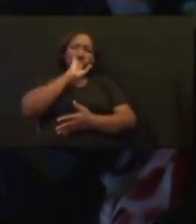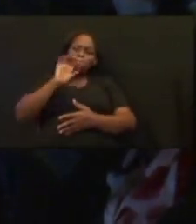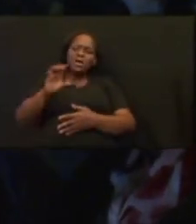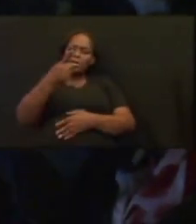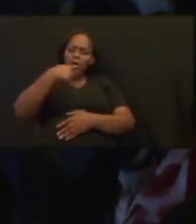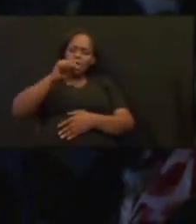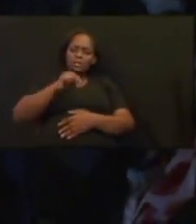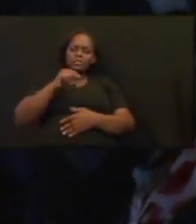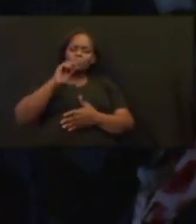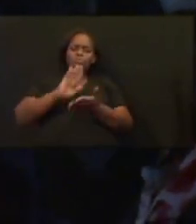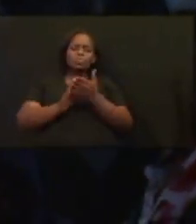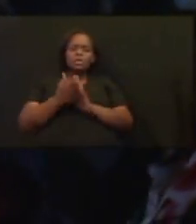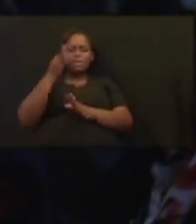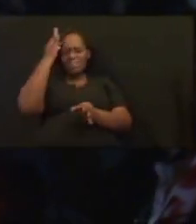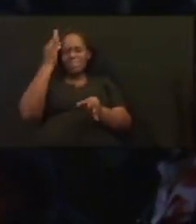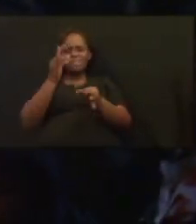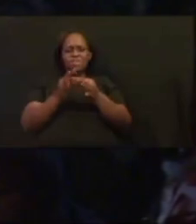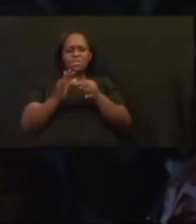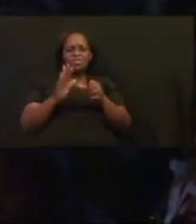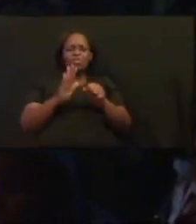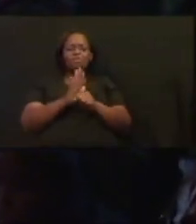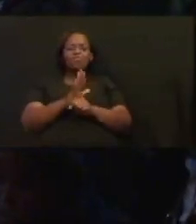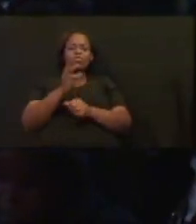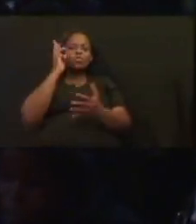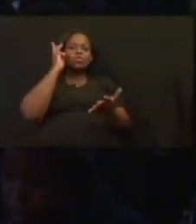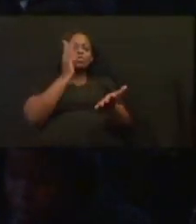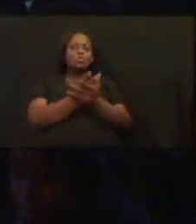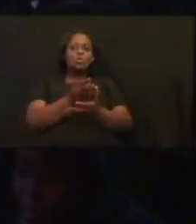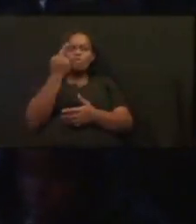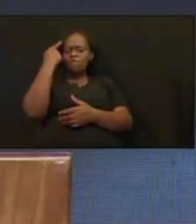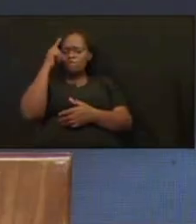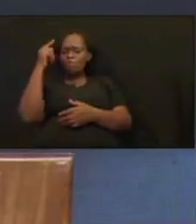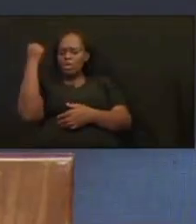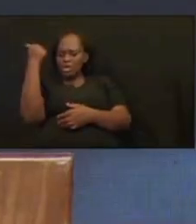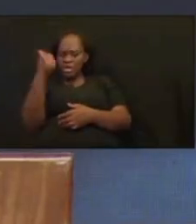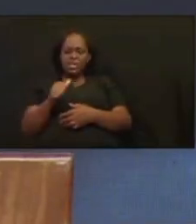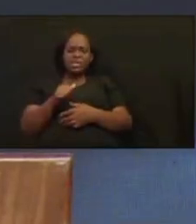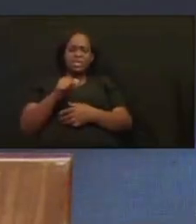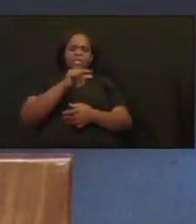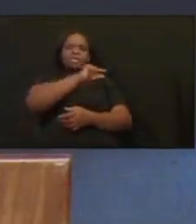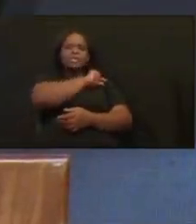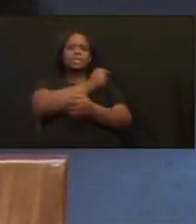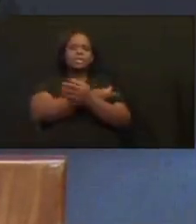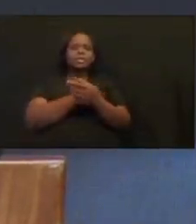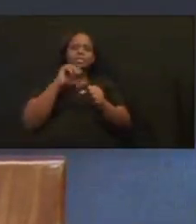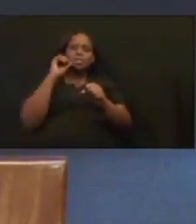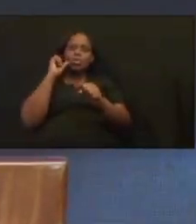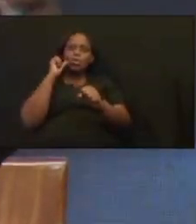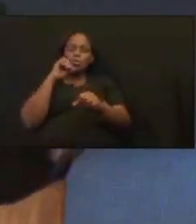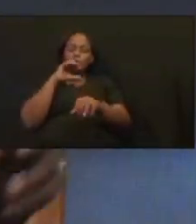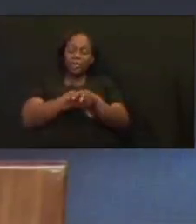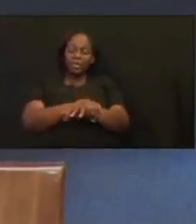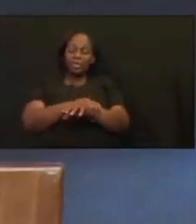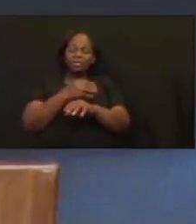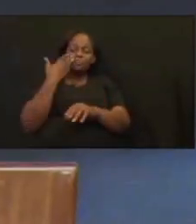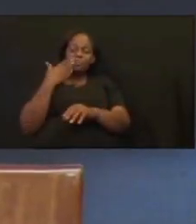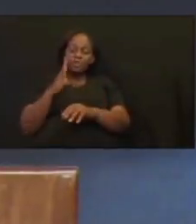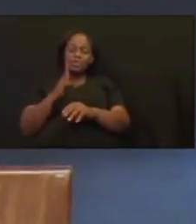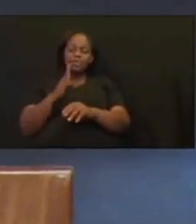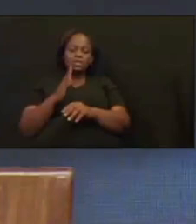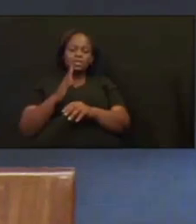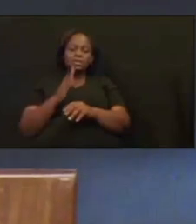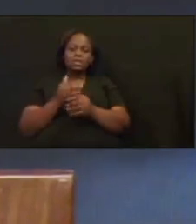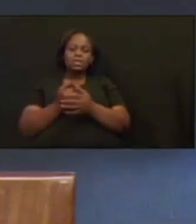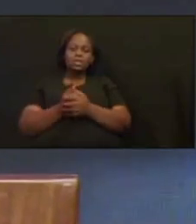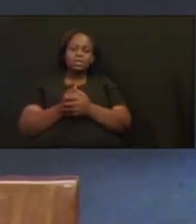So for every grace that you have received and will be receiving tonight, don't just fall down and stand up and say, wow,